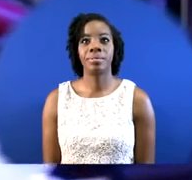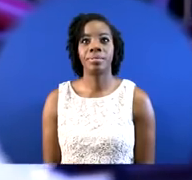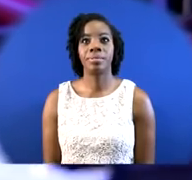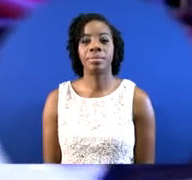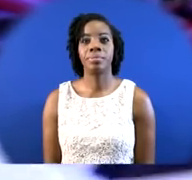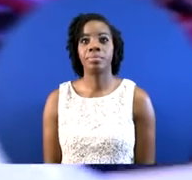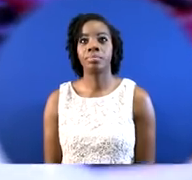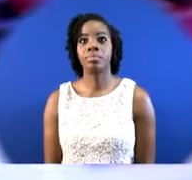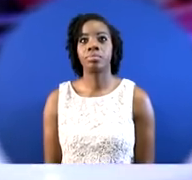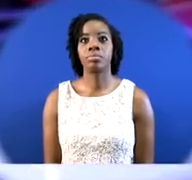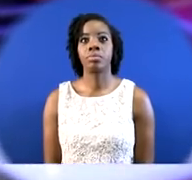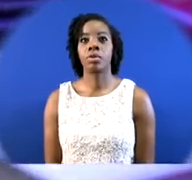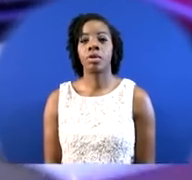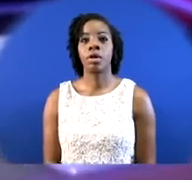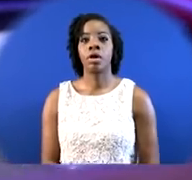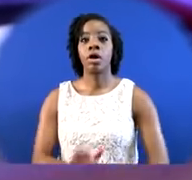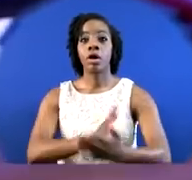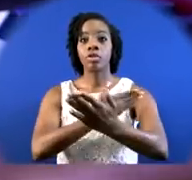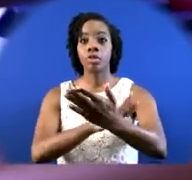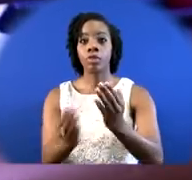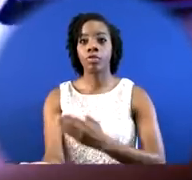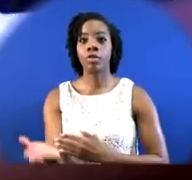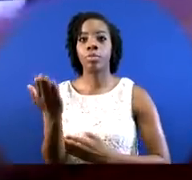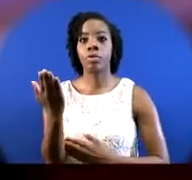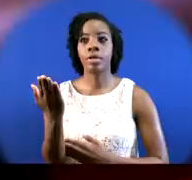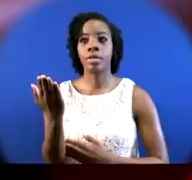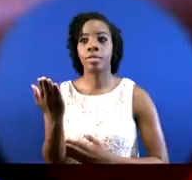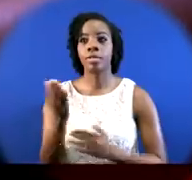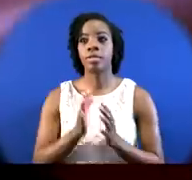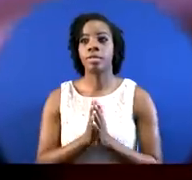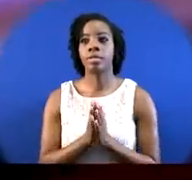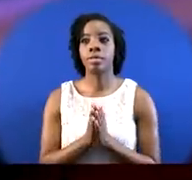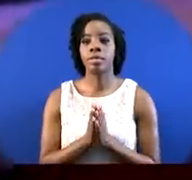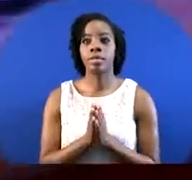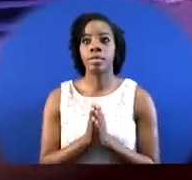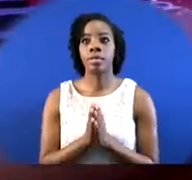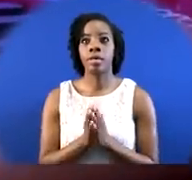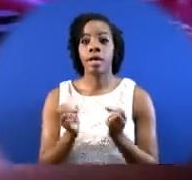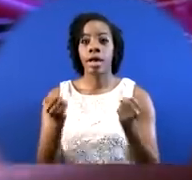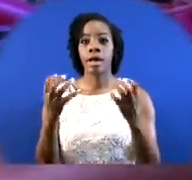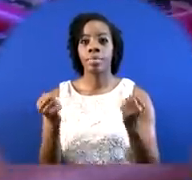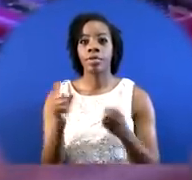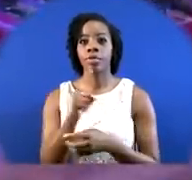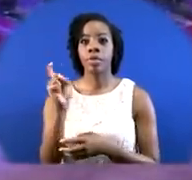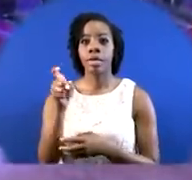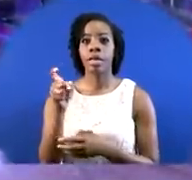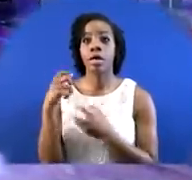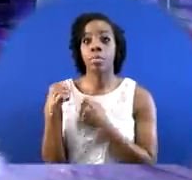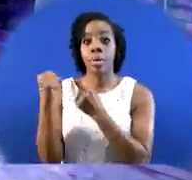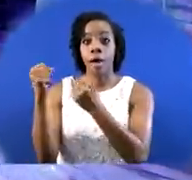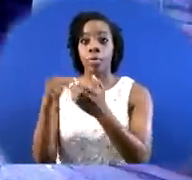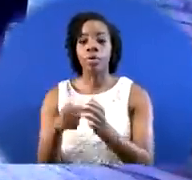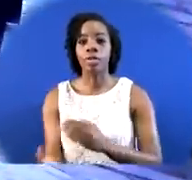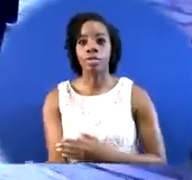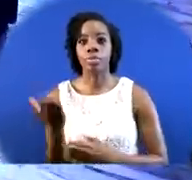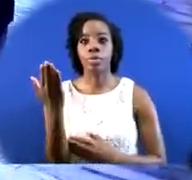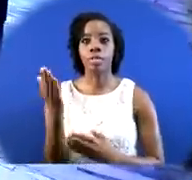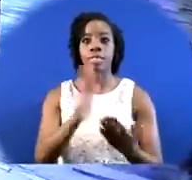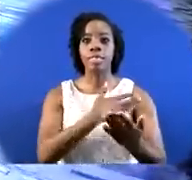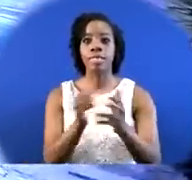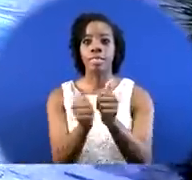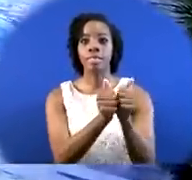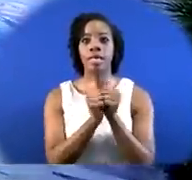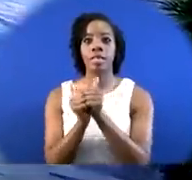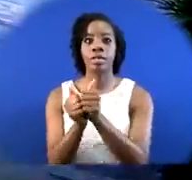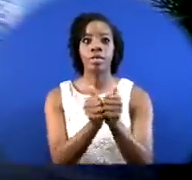him for this morning is at Calvary. How many grateful for Calvary this morning? Come on, let's sing together. Years